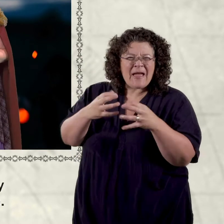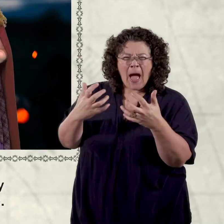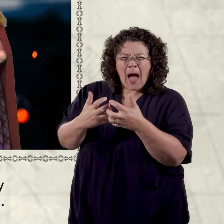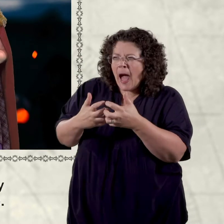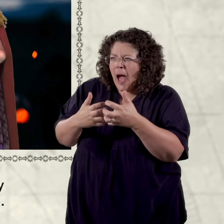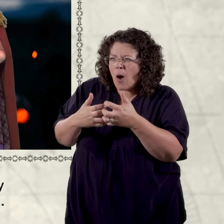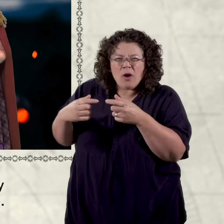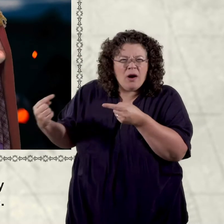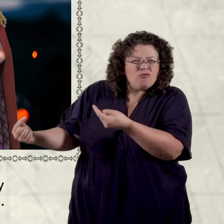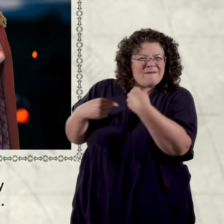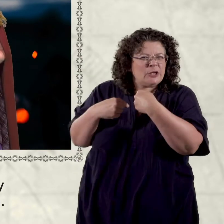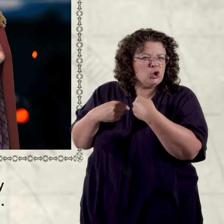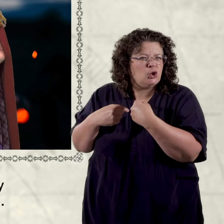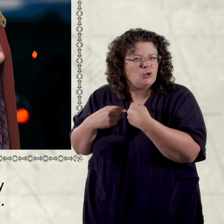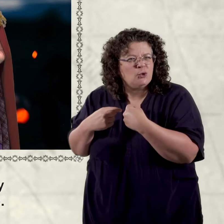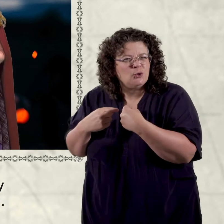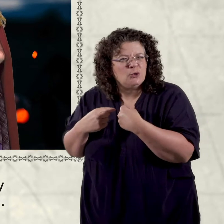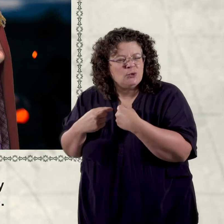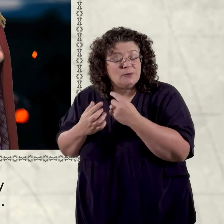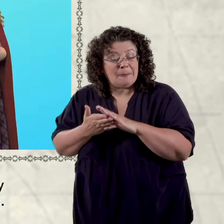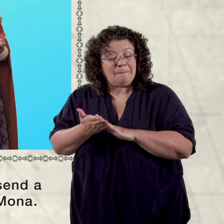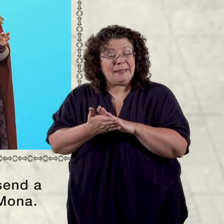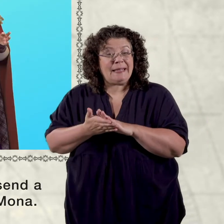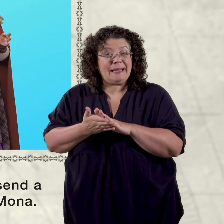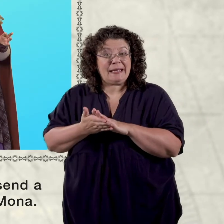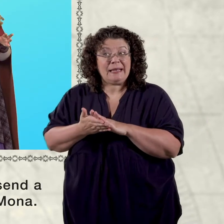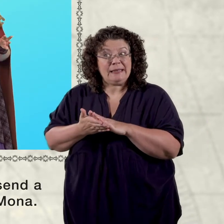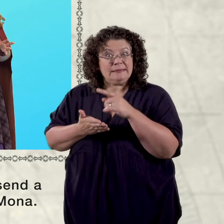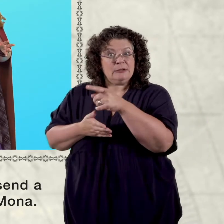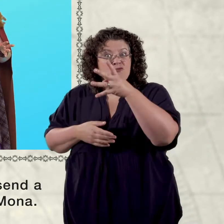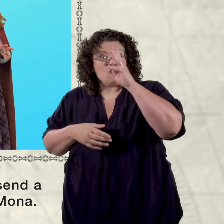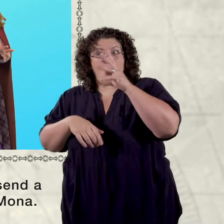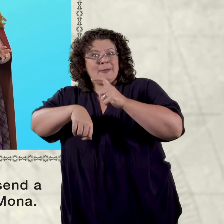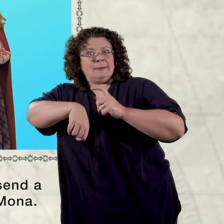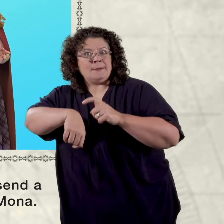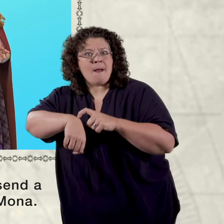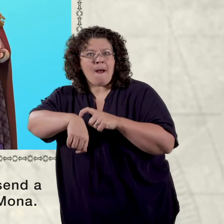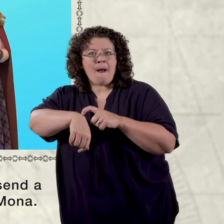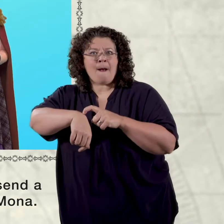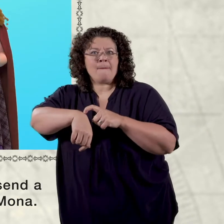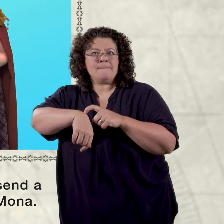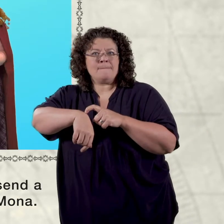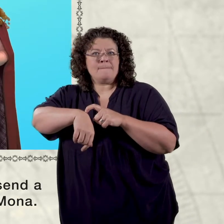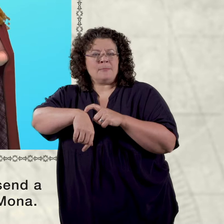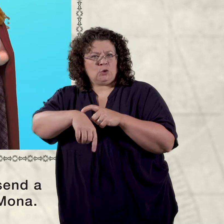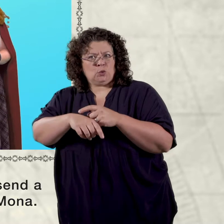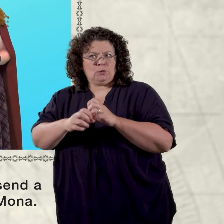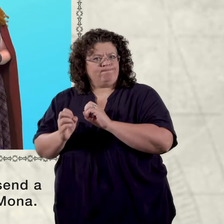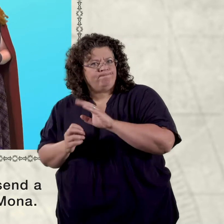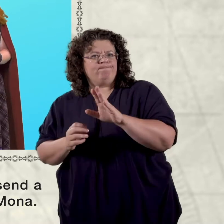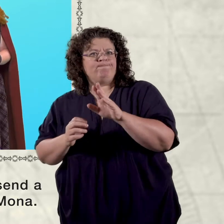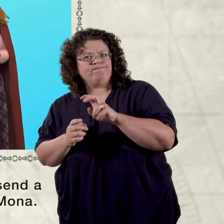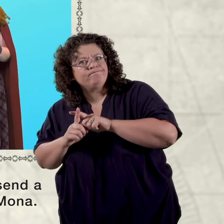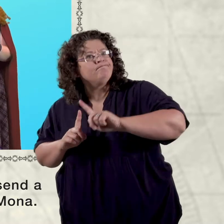how they were going to get their revenge. It gave the Romans enough time to send a messenger up to the large